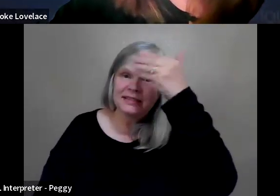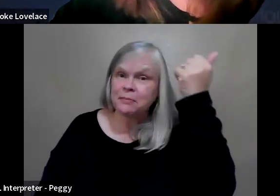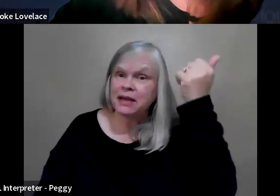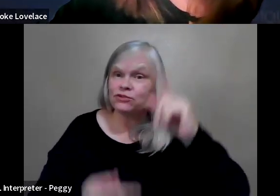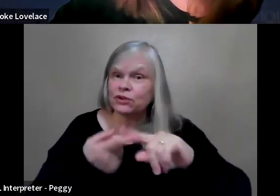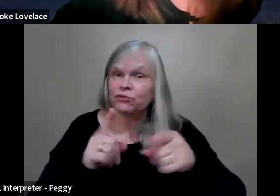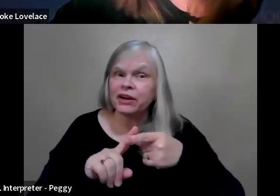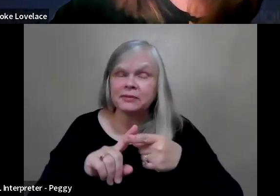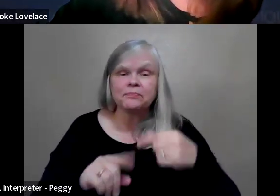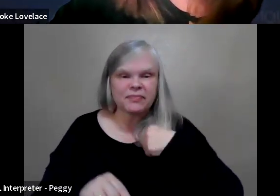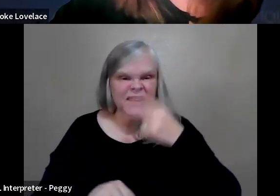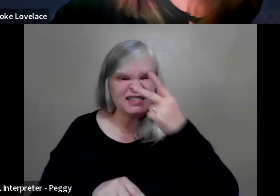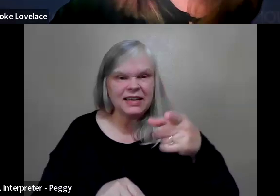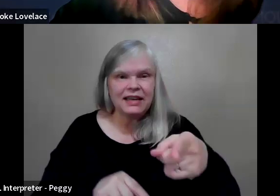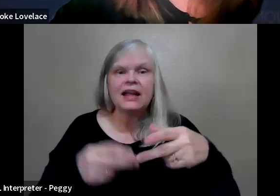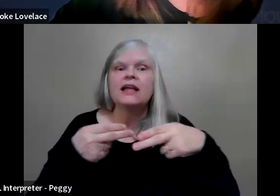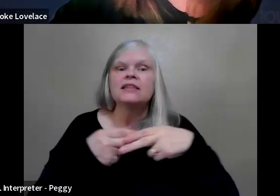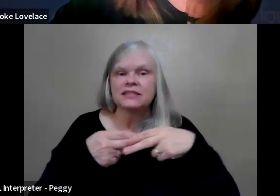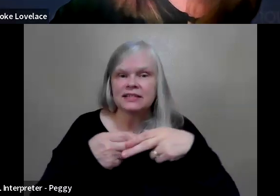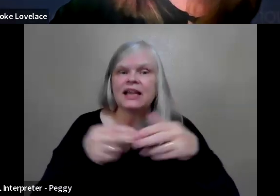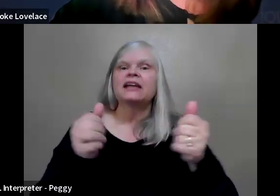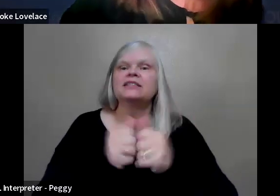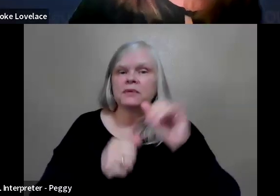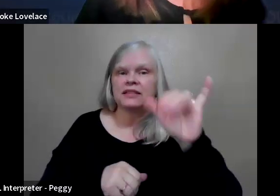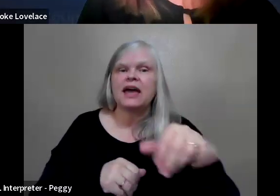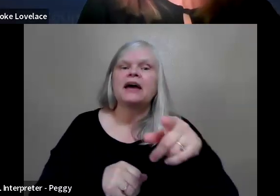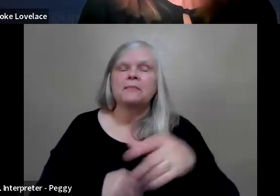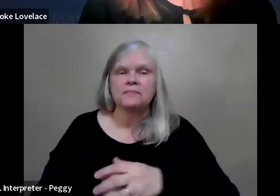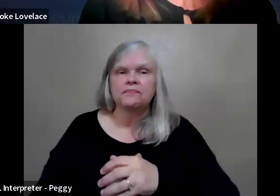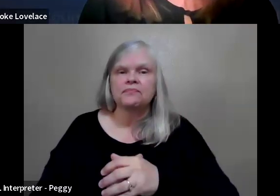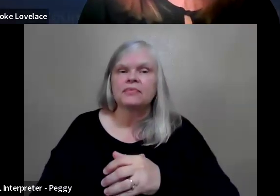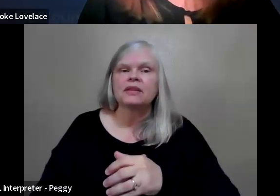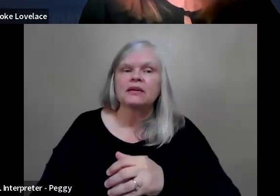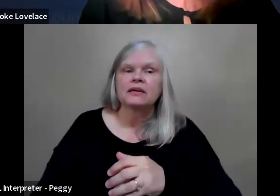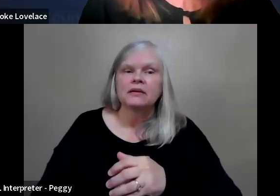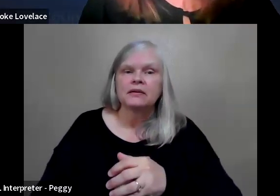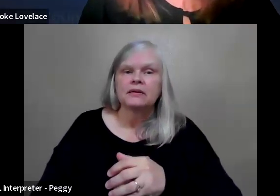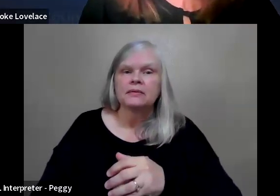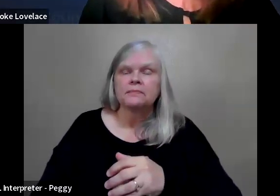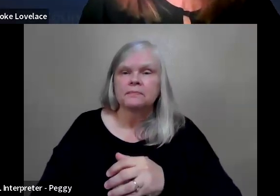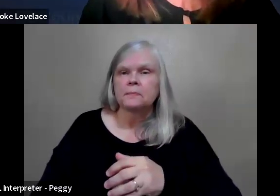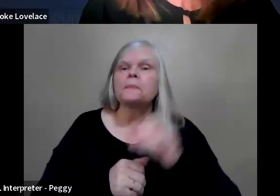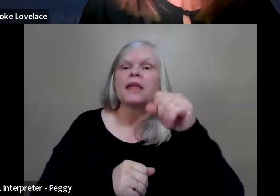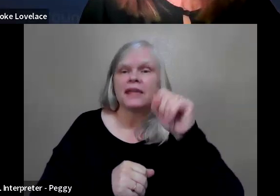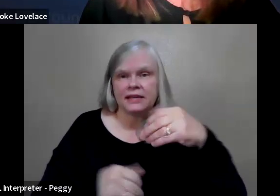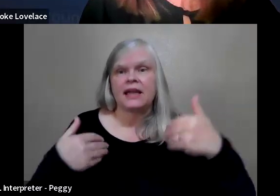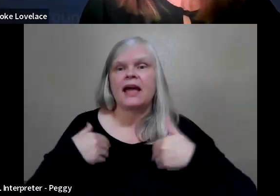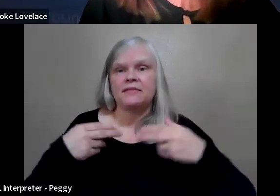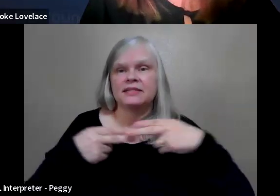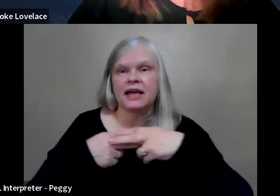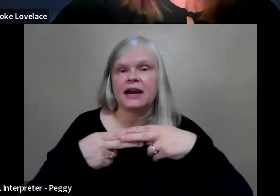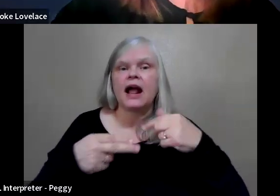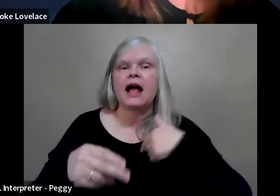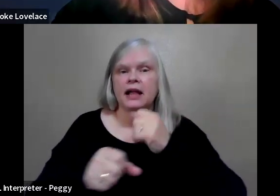And yes, I see in the chat, are there slides which go along with these? There are slides. So yes, I can make